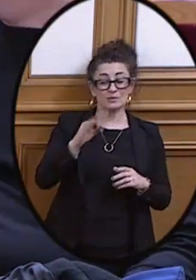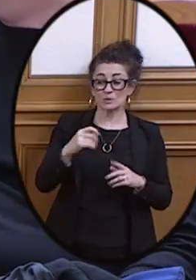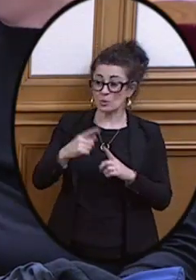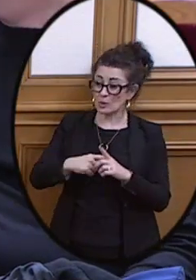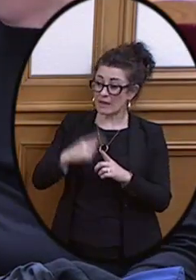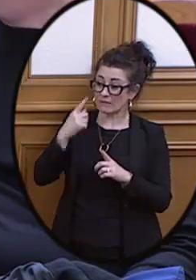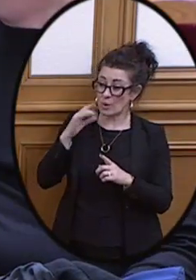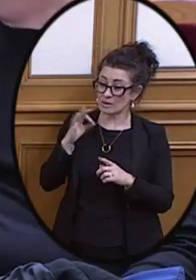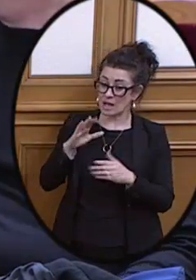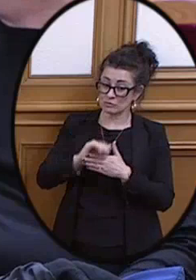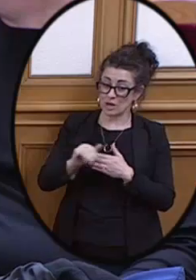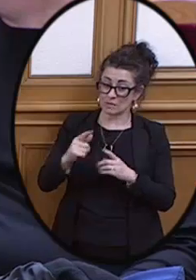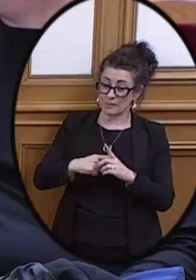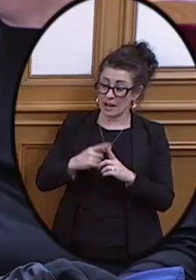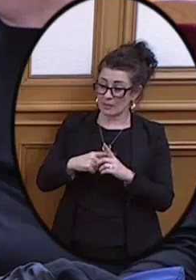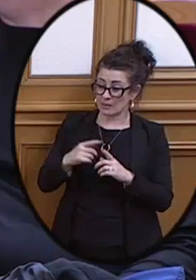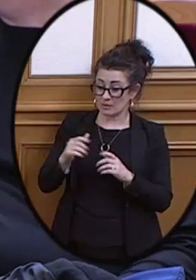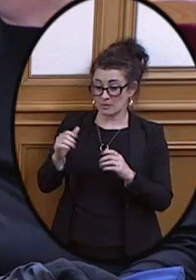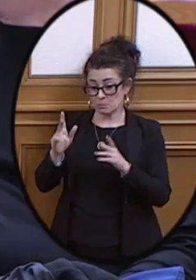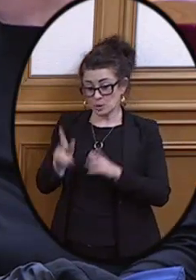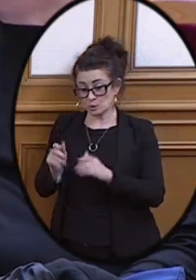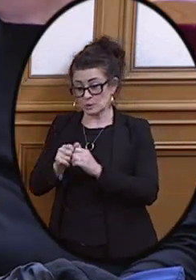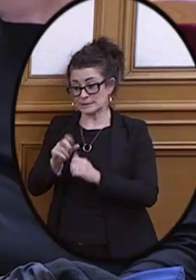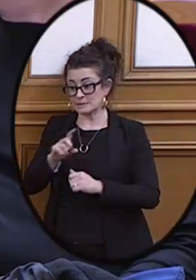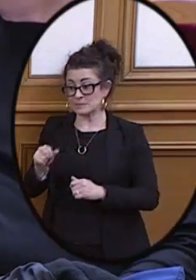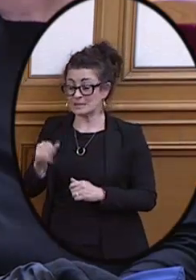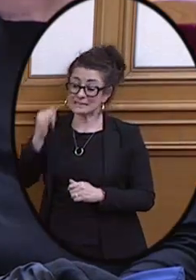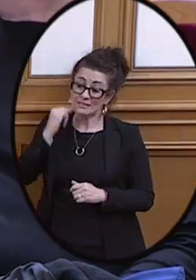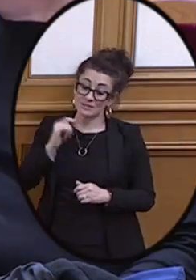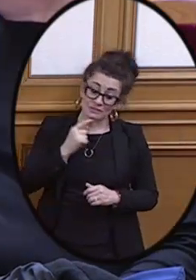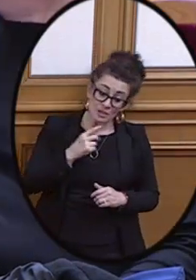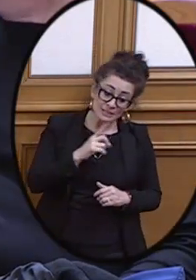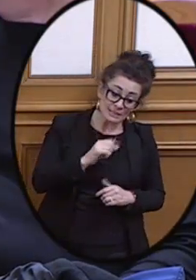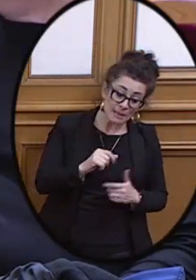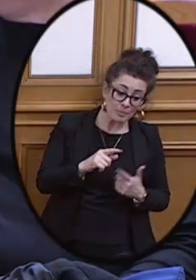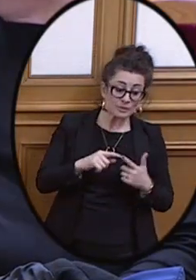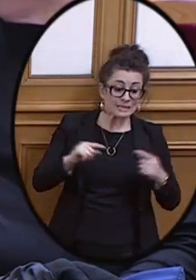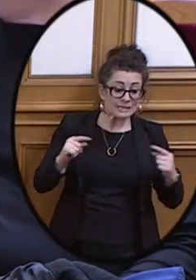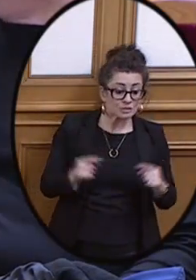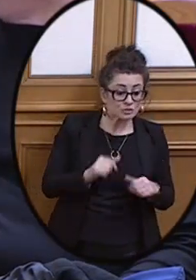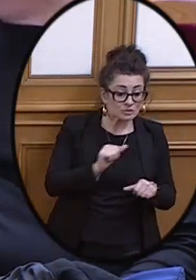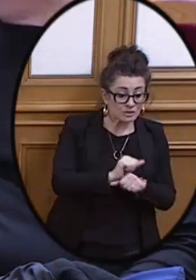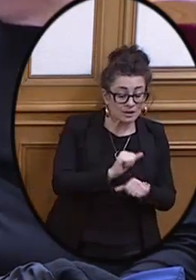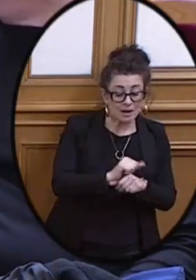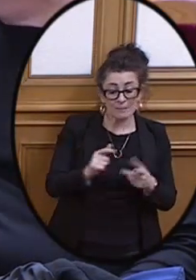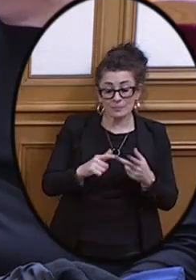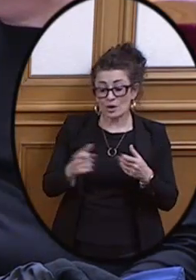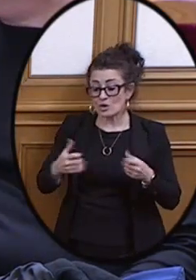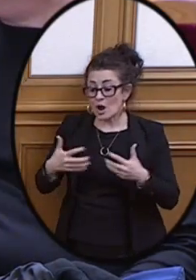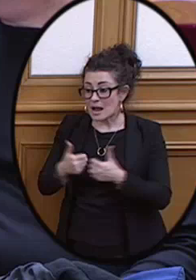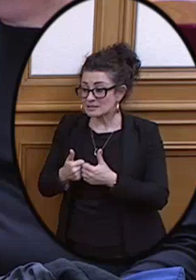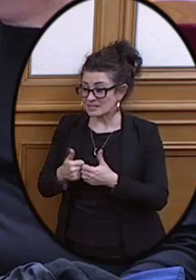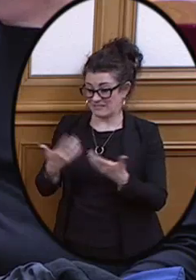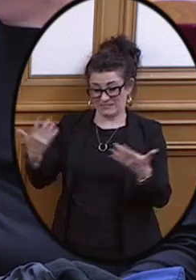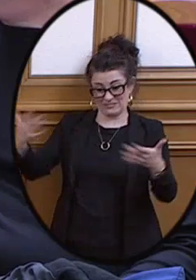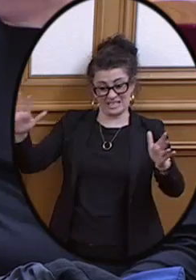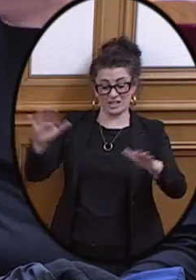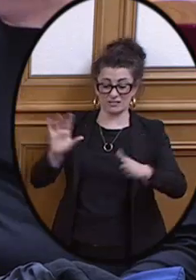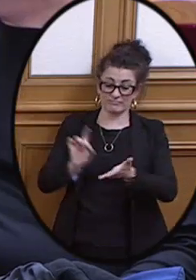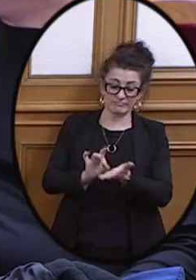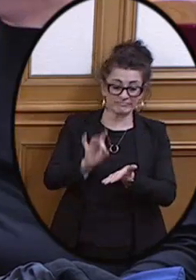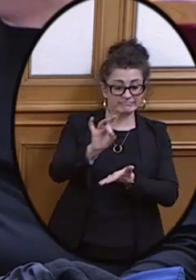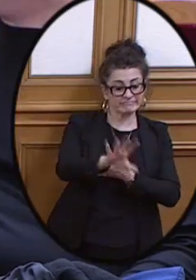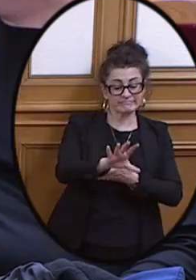for $900 a month. So if you're severely disabled, you get injured on the job, you get in a car accident, you're homeless. That's it. You're on the